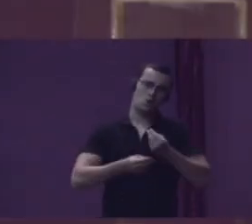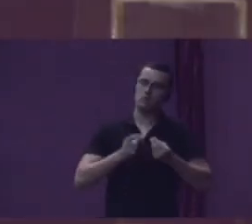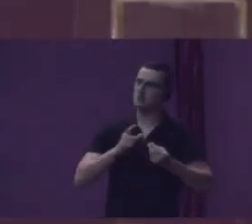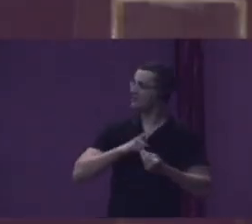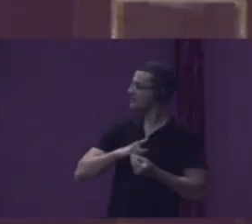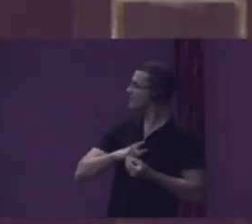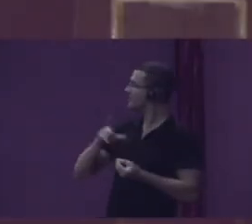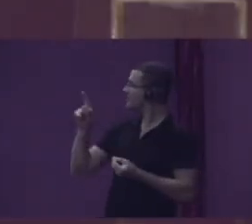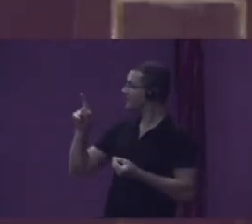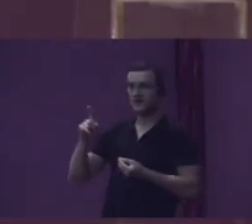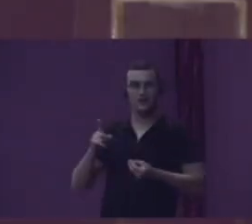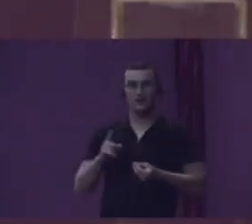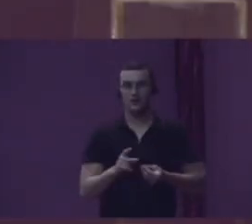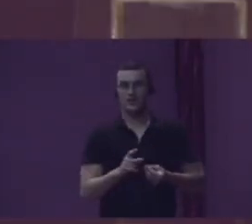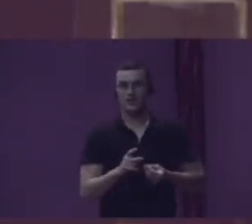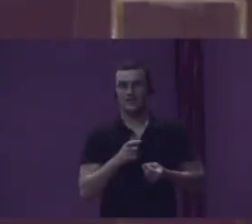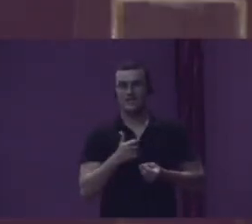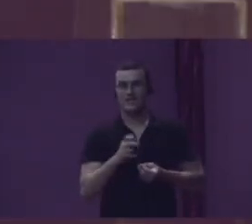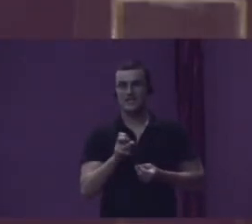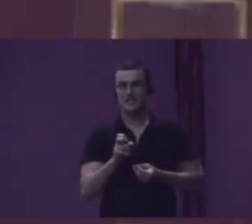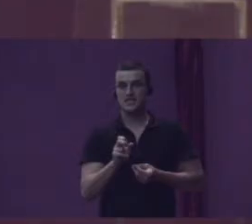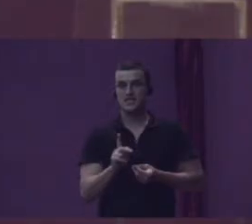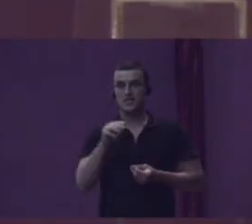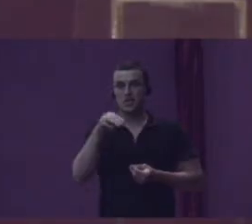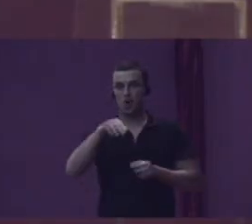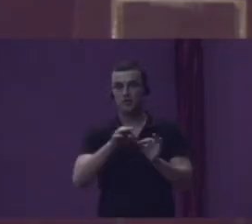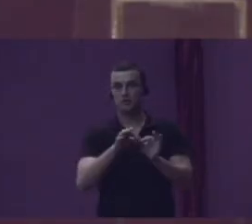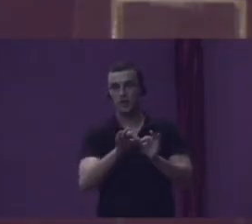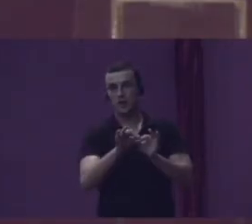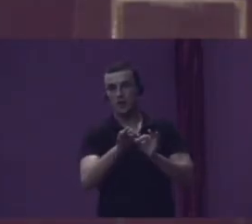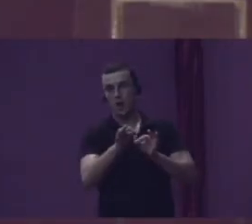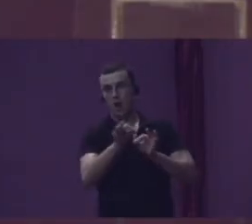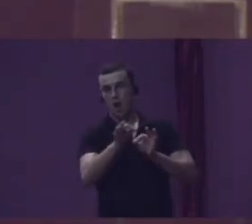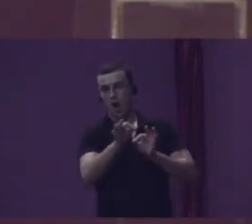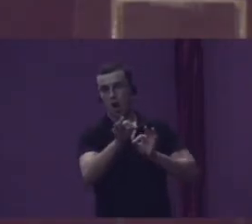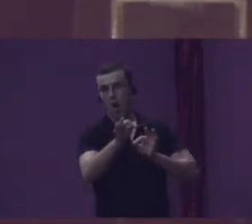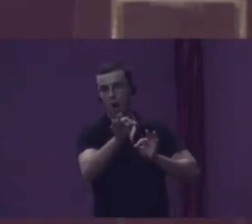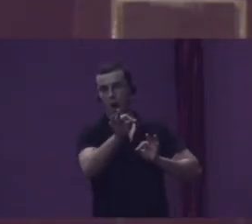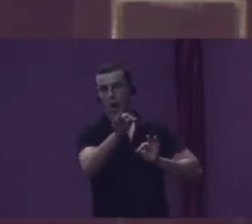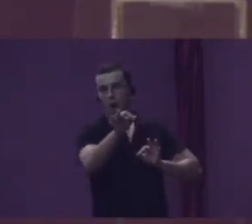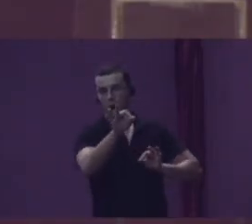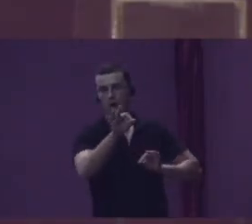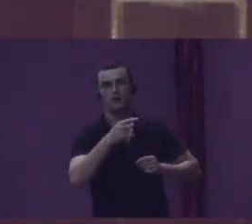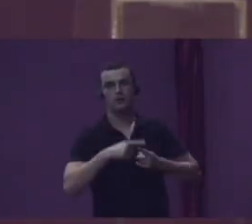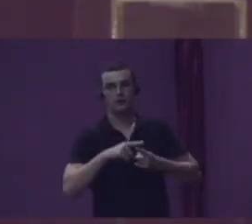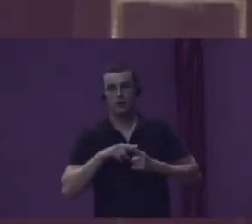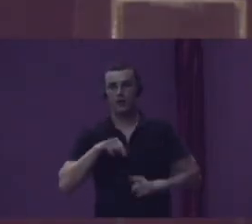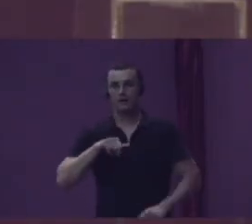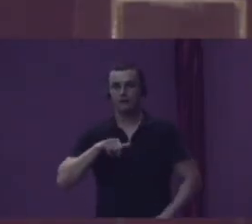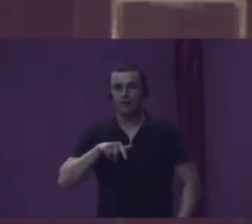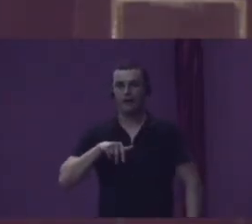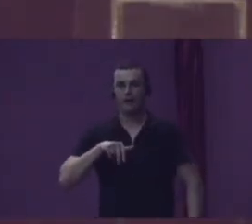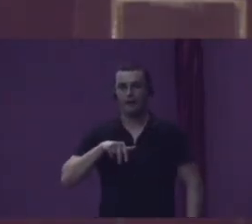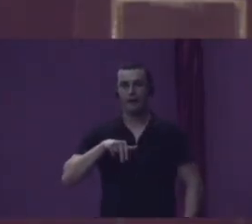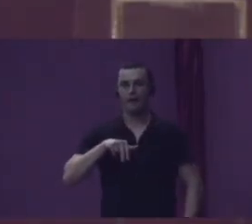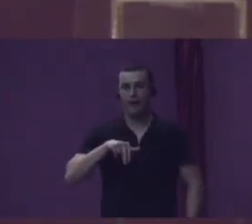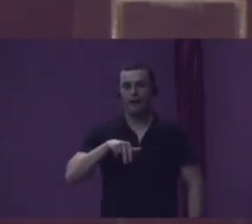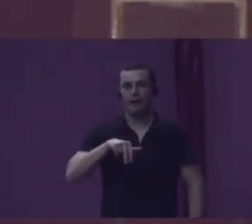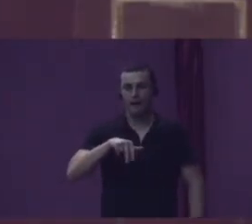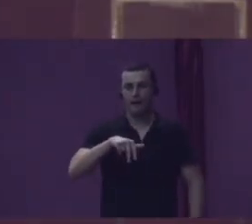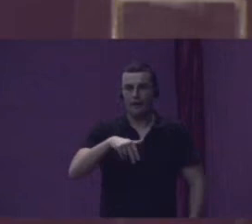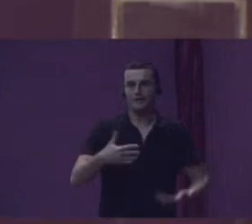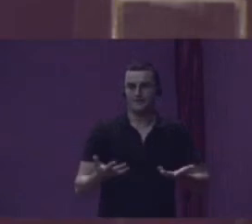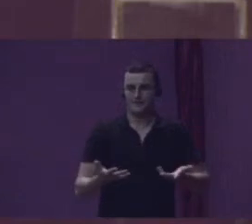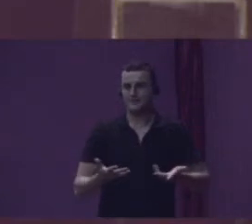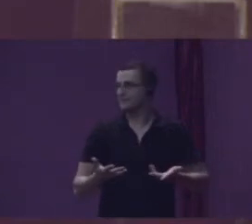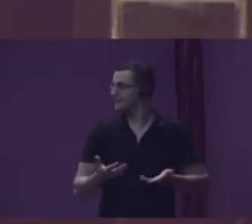Which is the name of a theory, right, that perhaps you've heard of, the 3-delay model by Thaddeus and Maines. So this